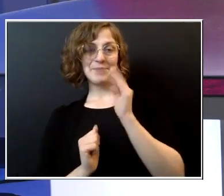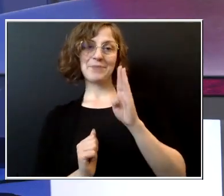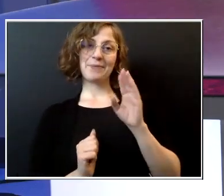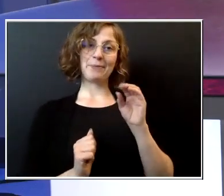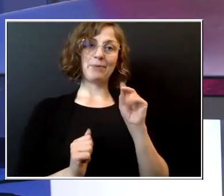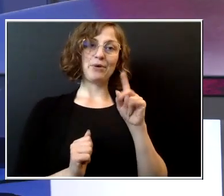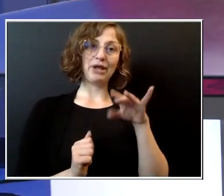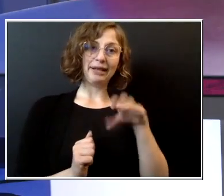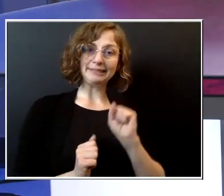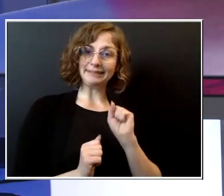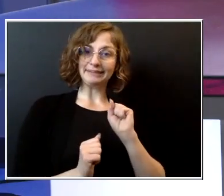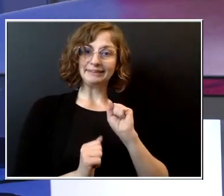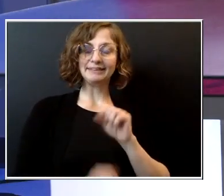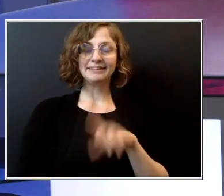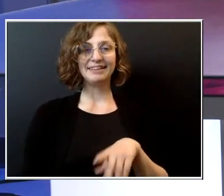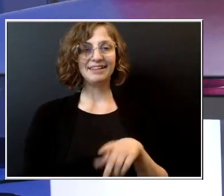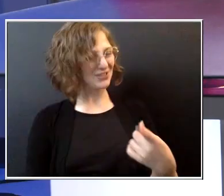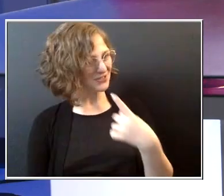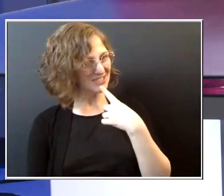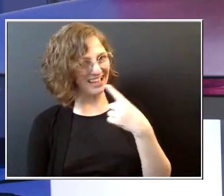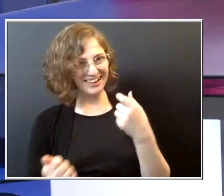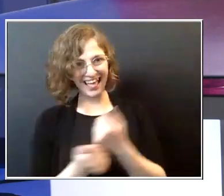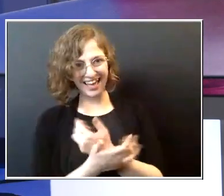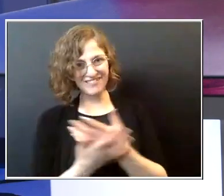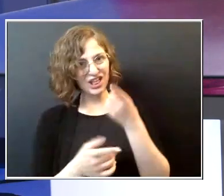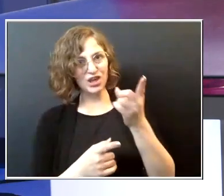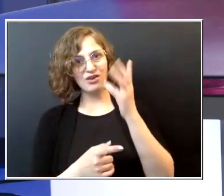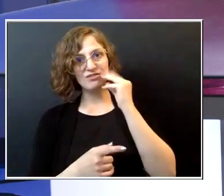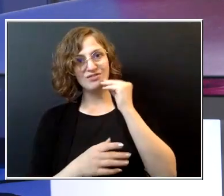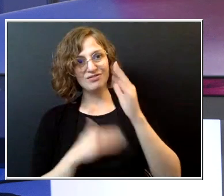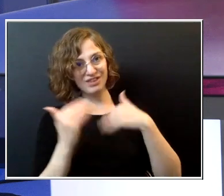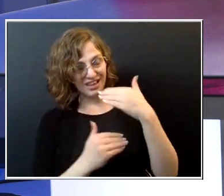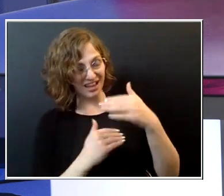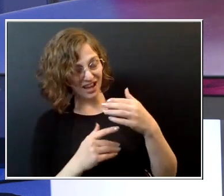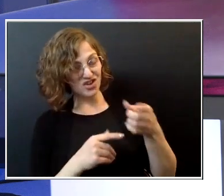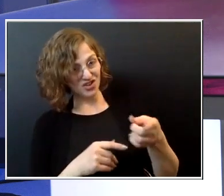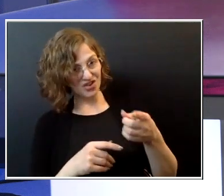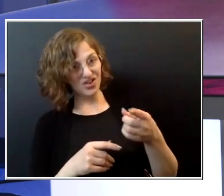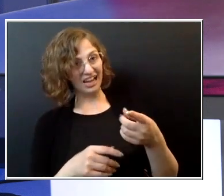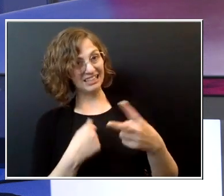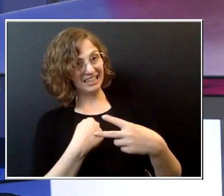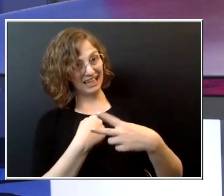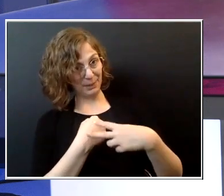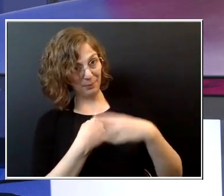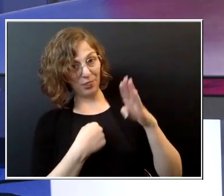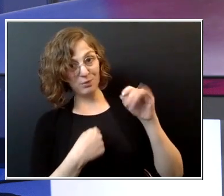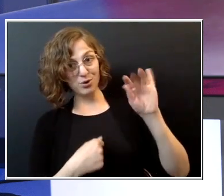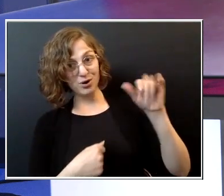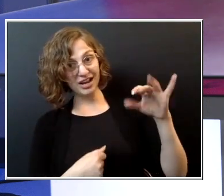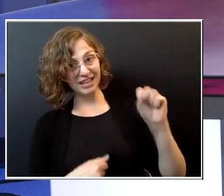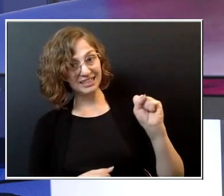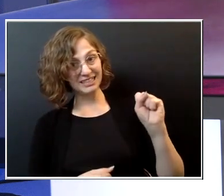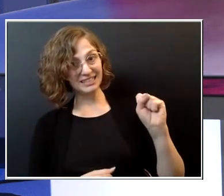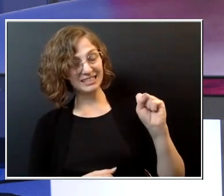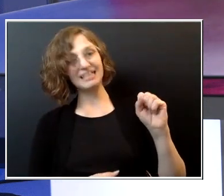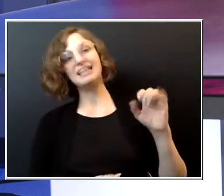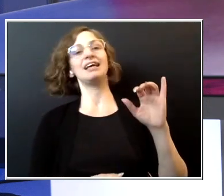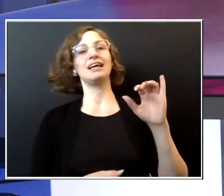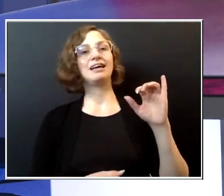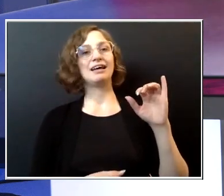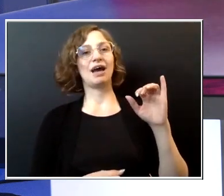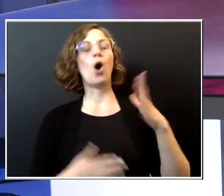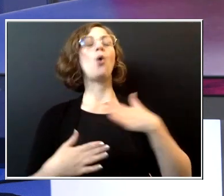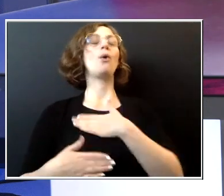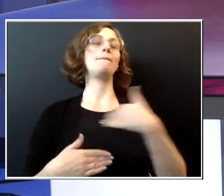because you said with everything you've gone through, at least you got to keep them. Tell us about it, because this is a problem that a lot of women have, is just trying to find that balance